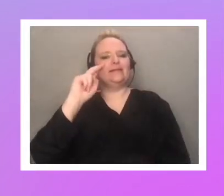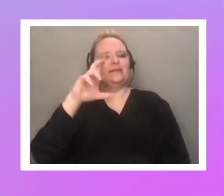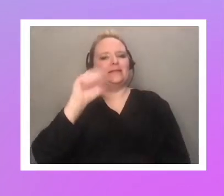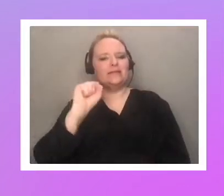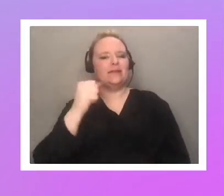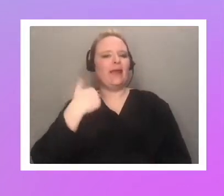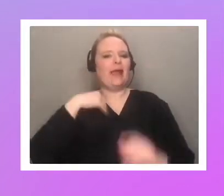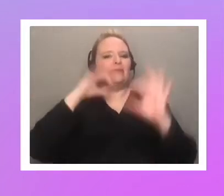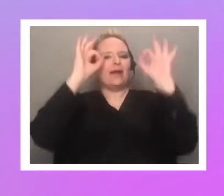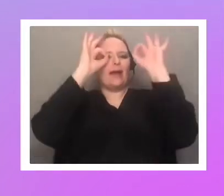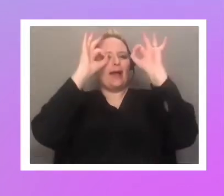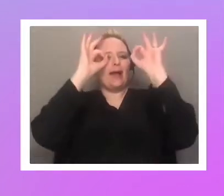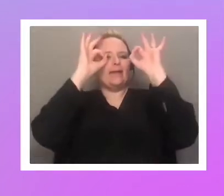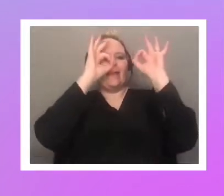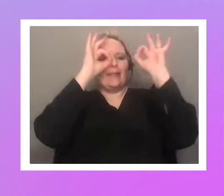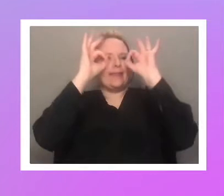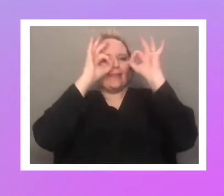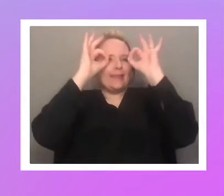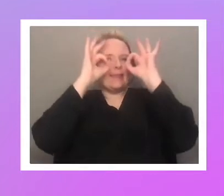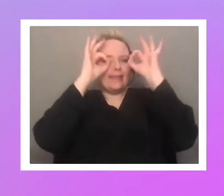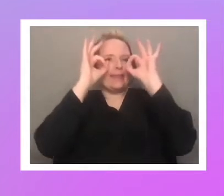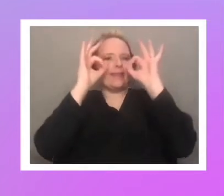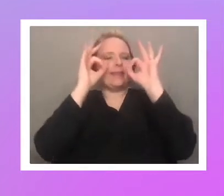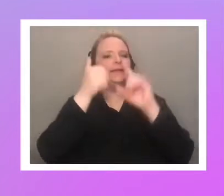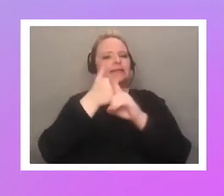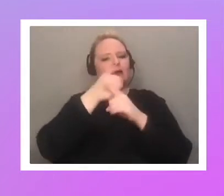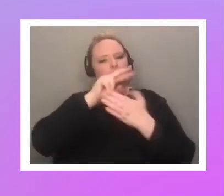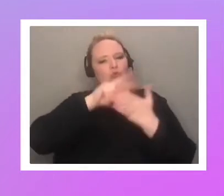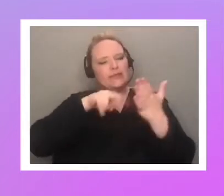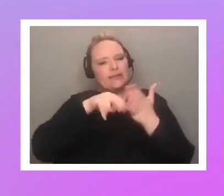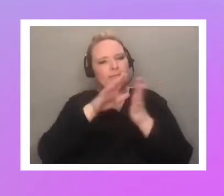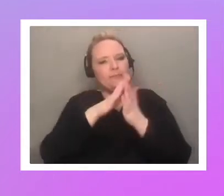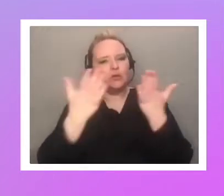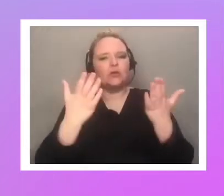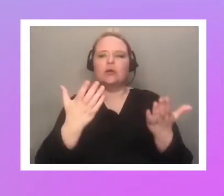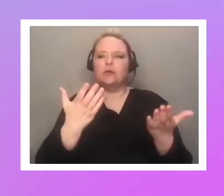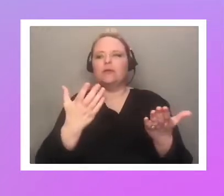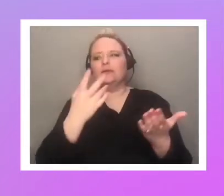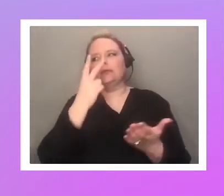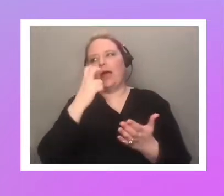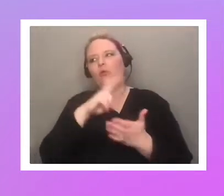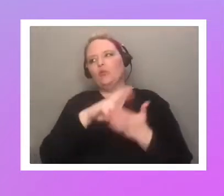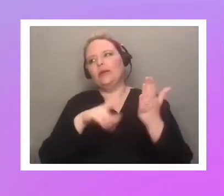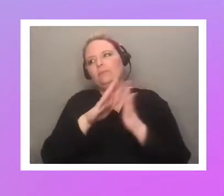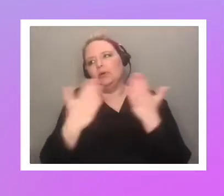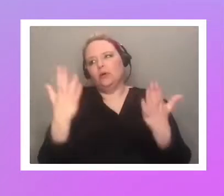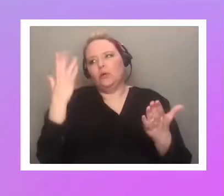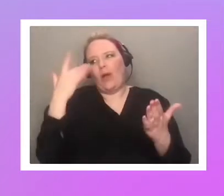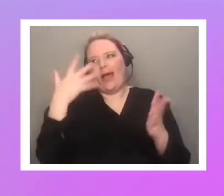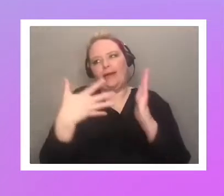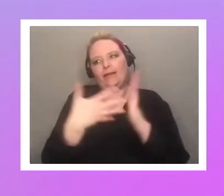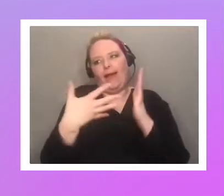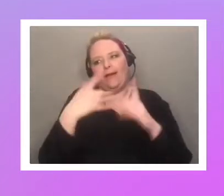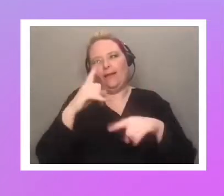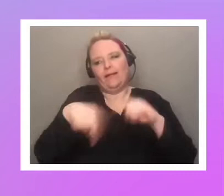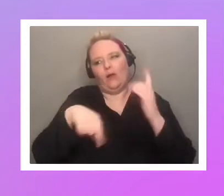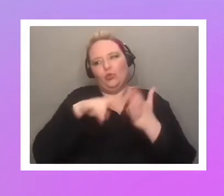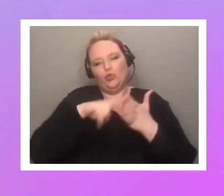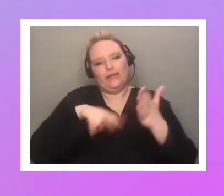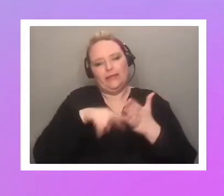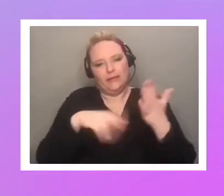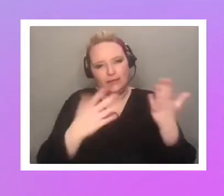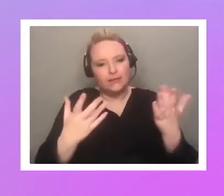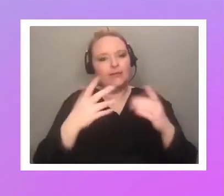googly eyes that's reading a book, but it's probably not reading a book because cactuses can't read. So,